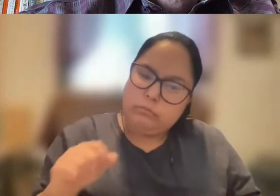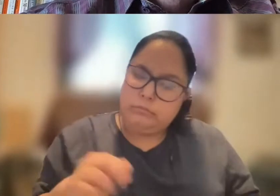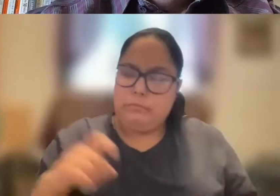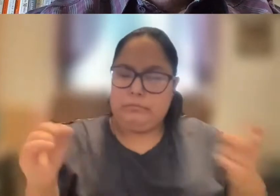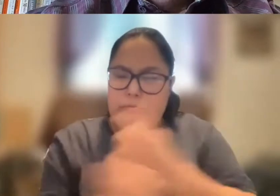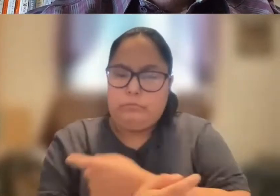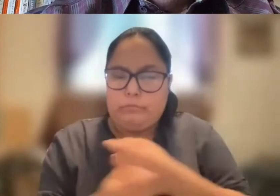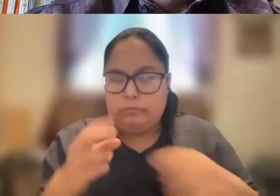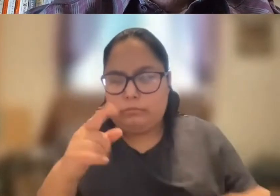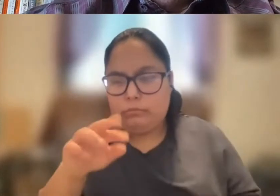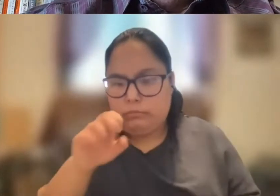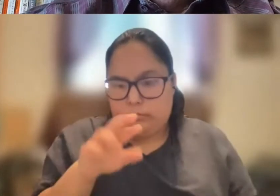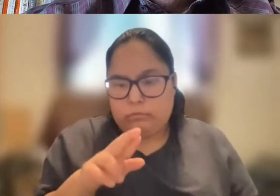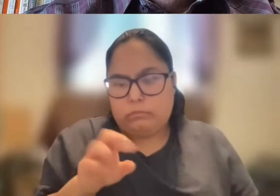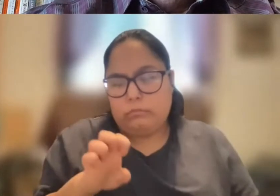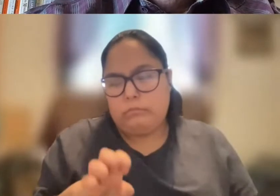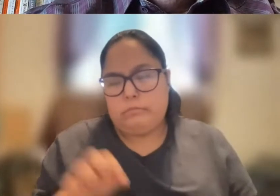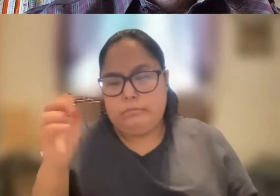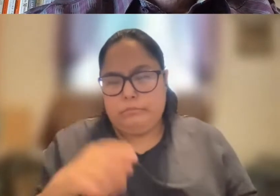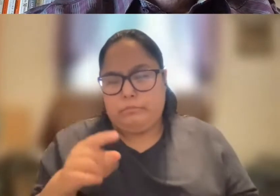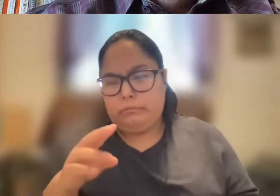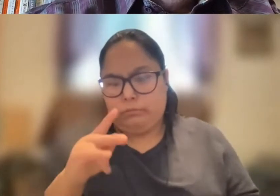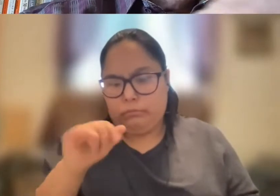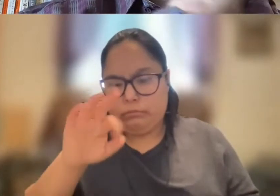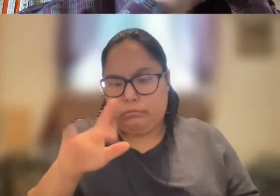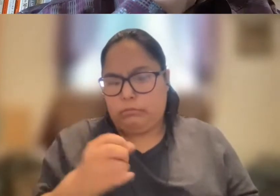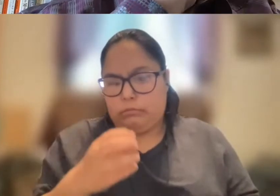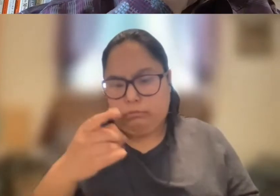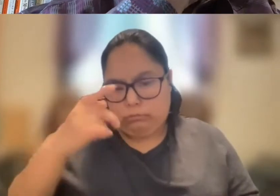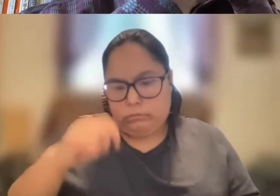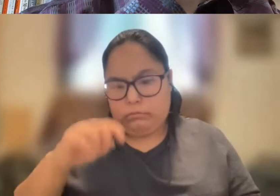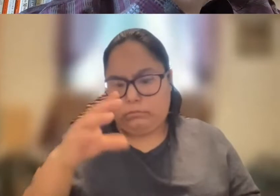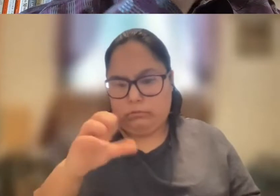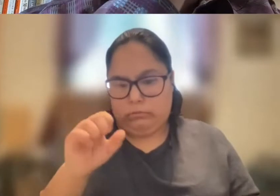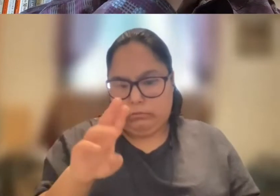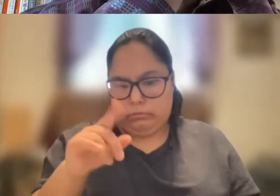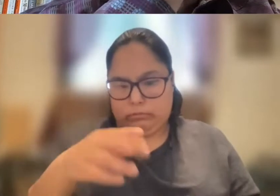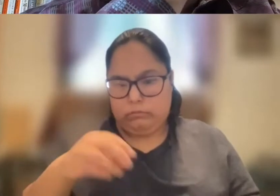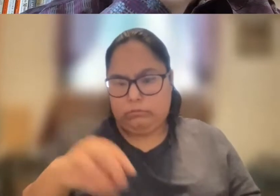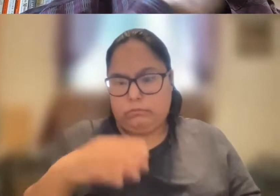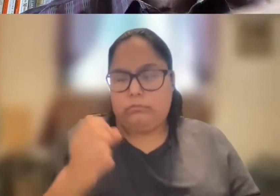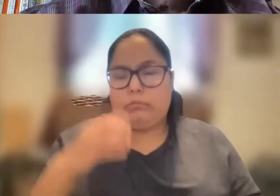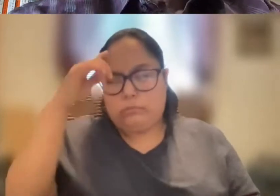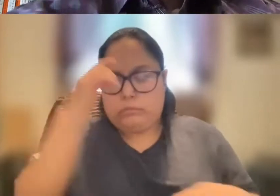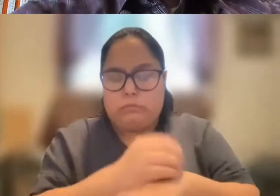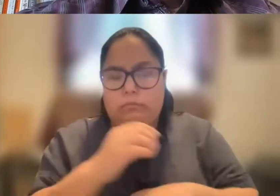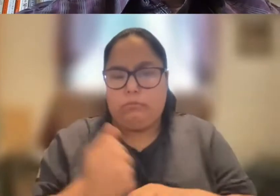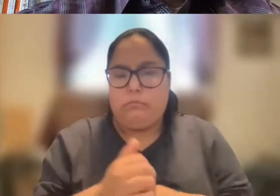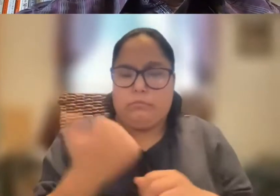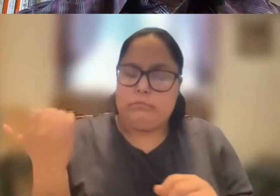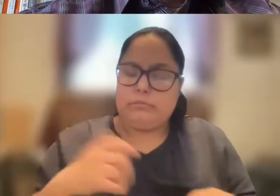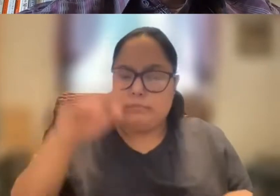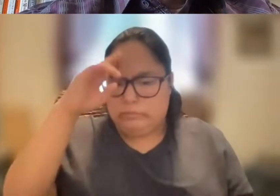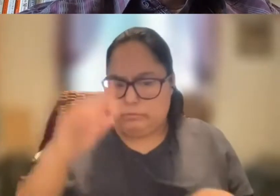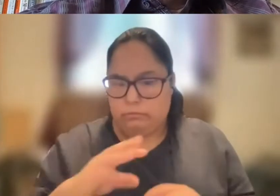change, and the fact that a female in charge gets to see all the wrongs that have been